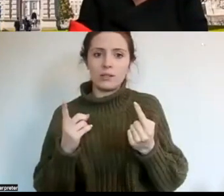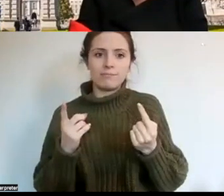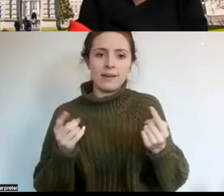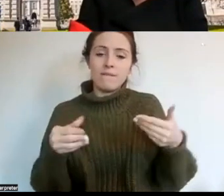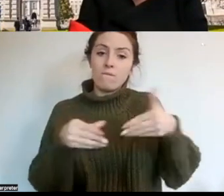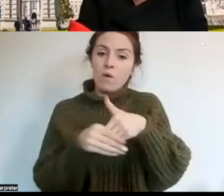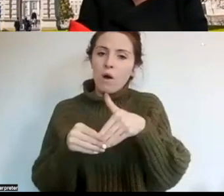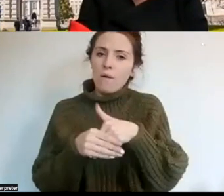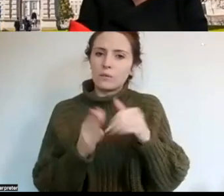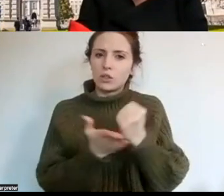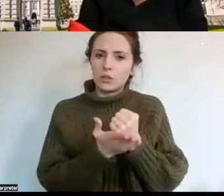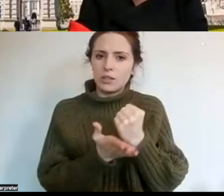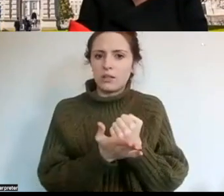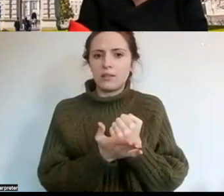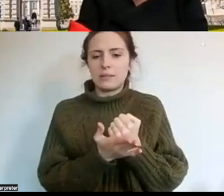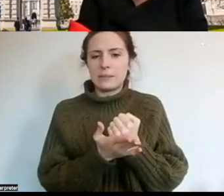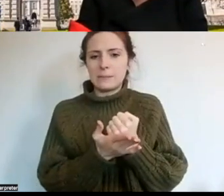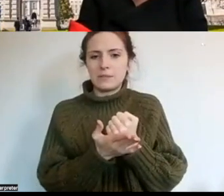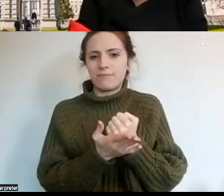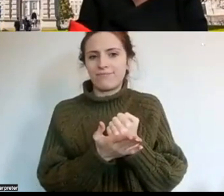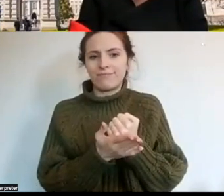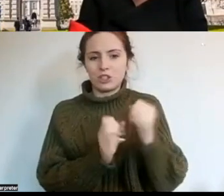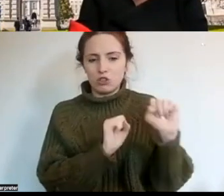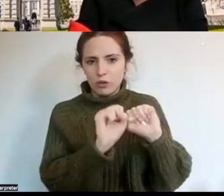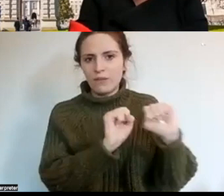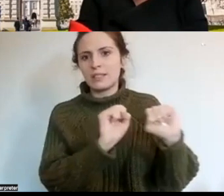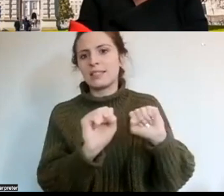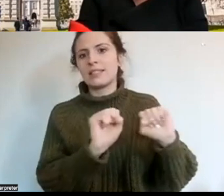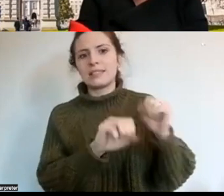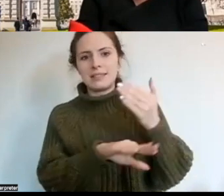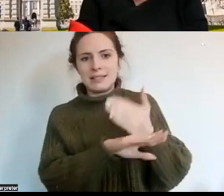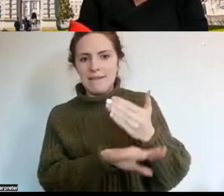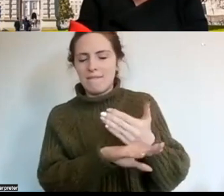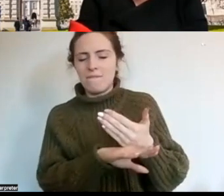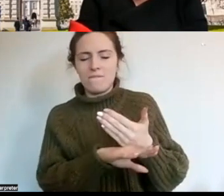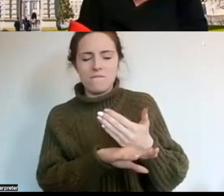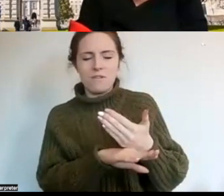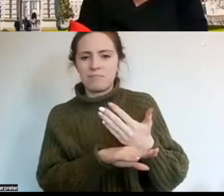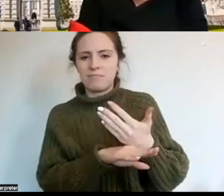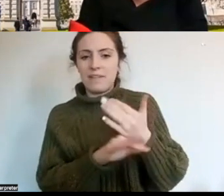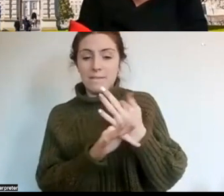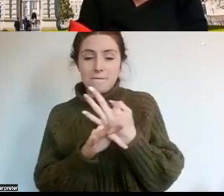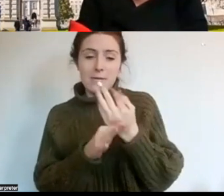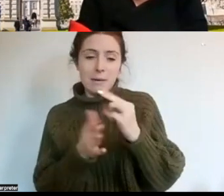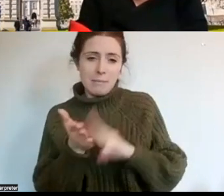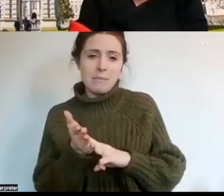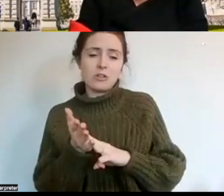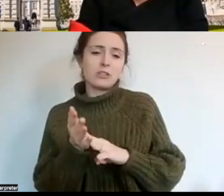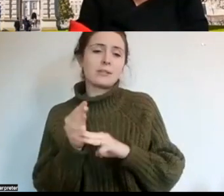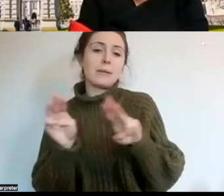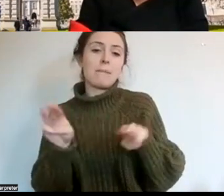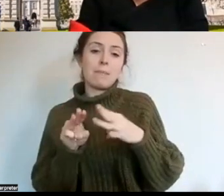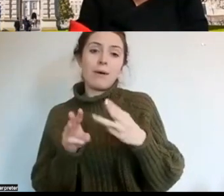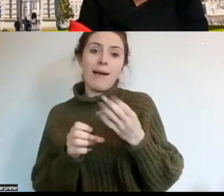in this study, the services, the staff, the family members, and the people with